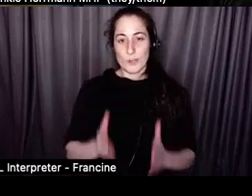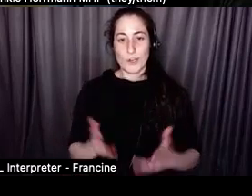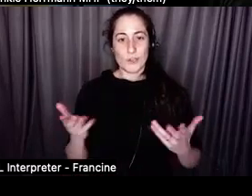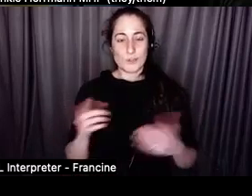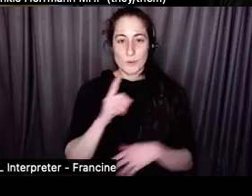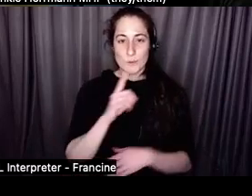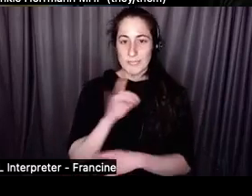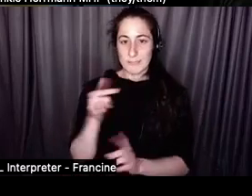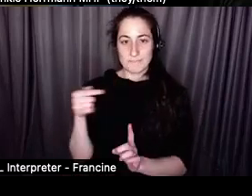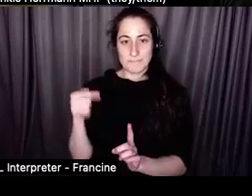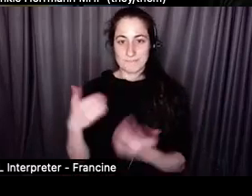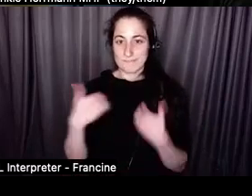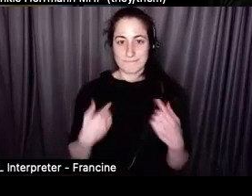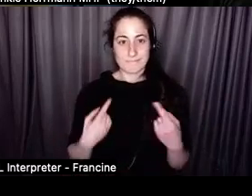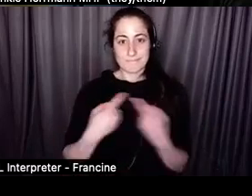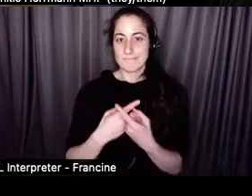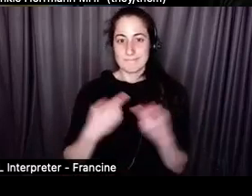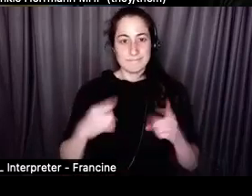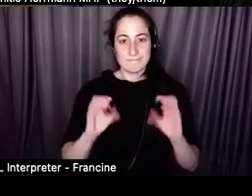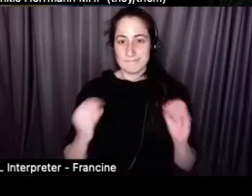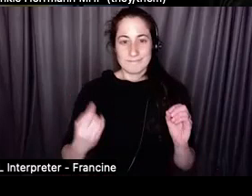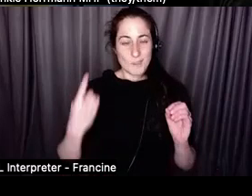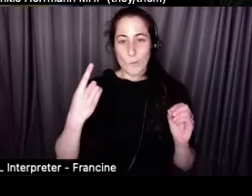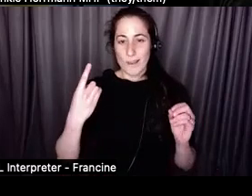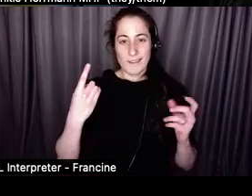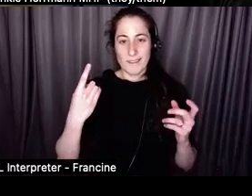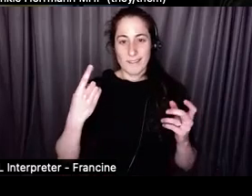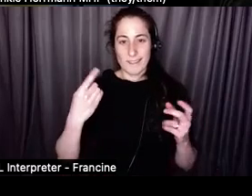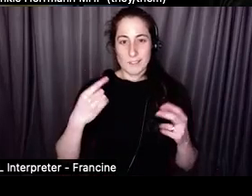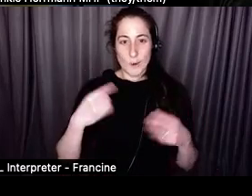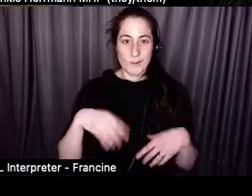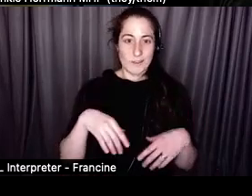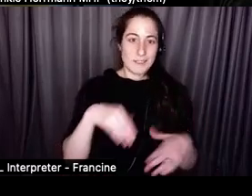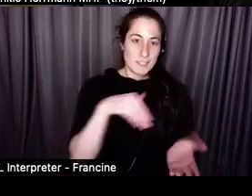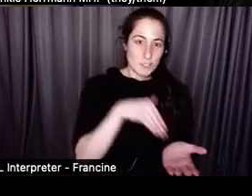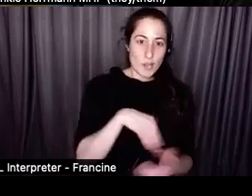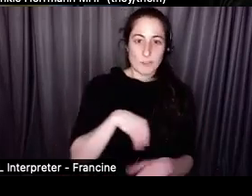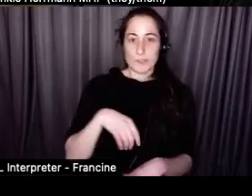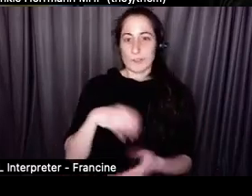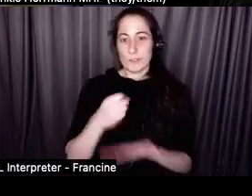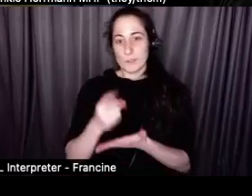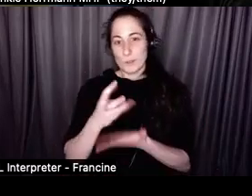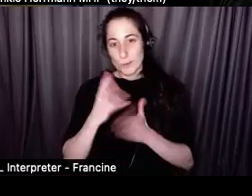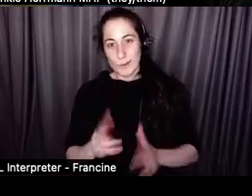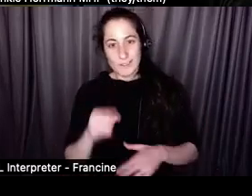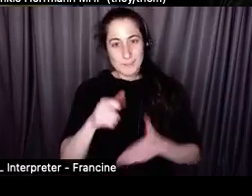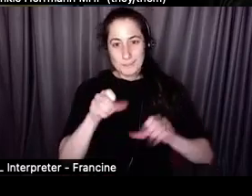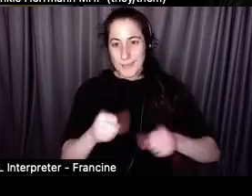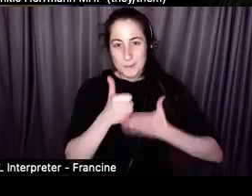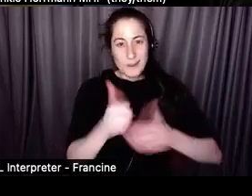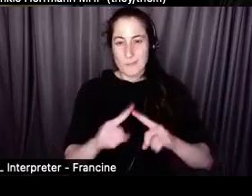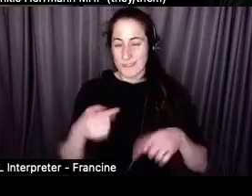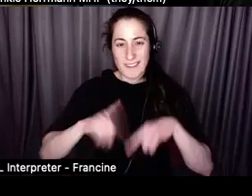facing this predicament of like no one who is supposed to be able to help get them into these